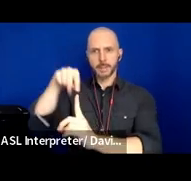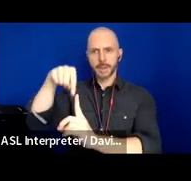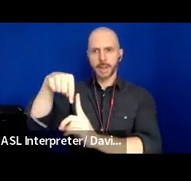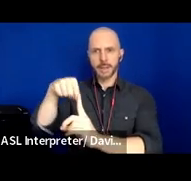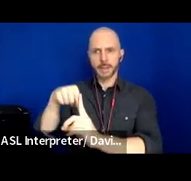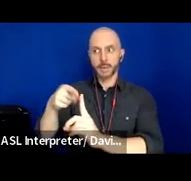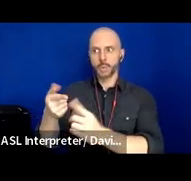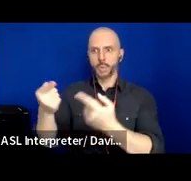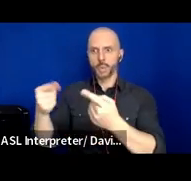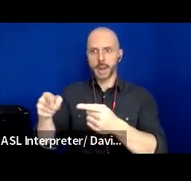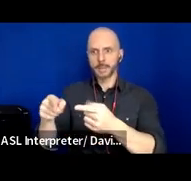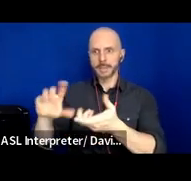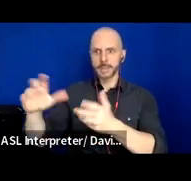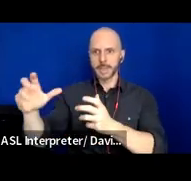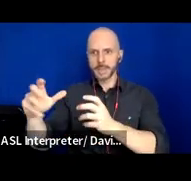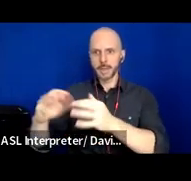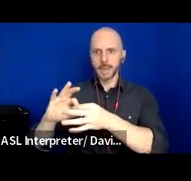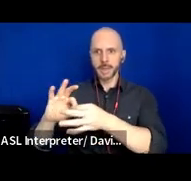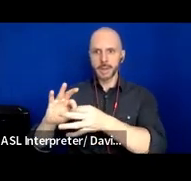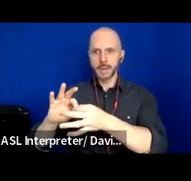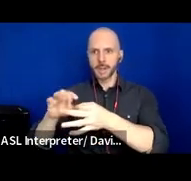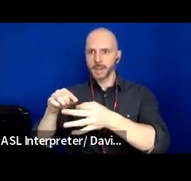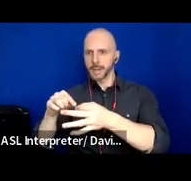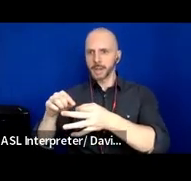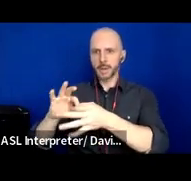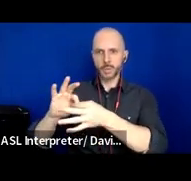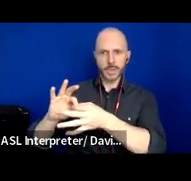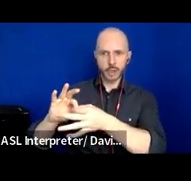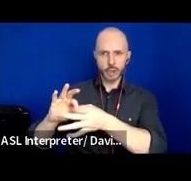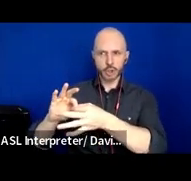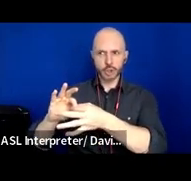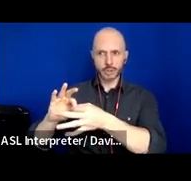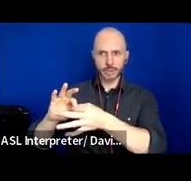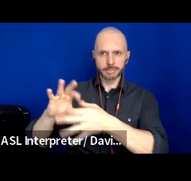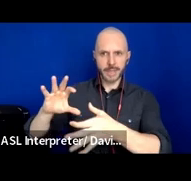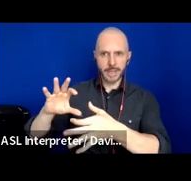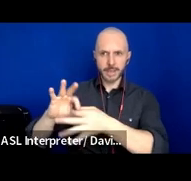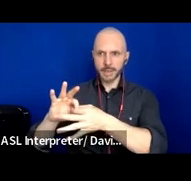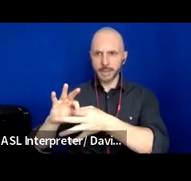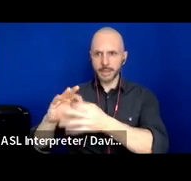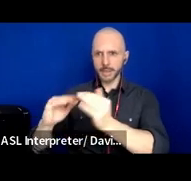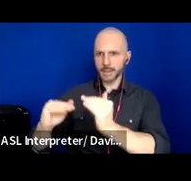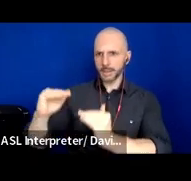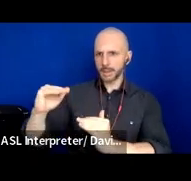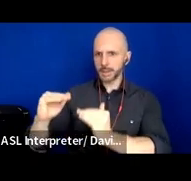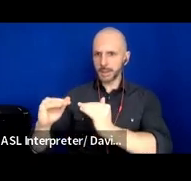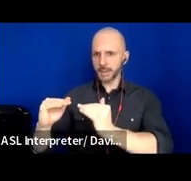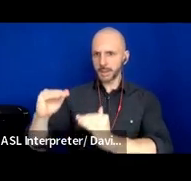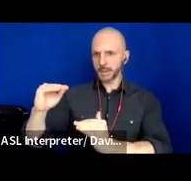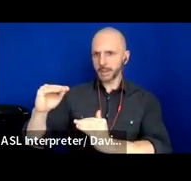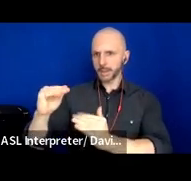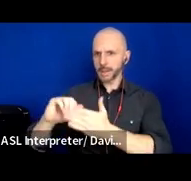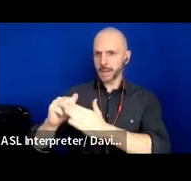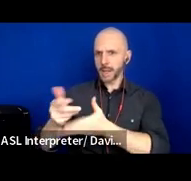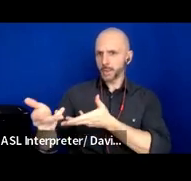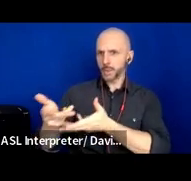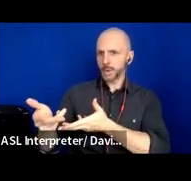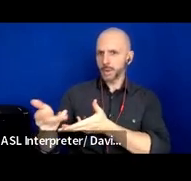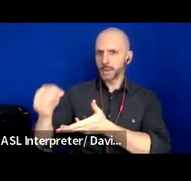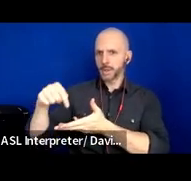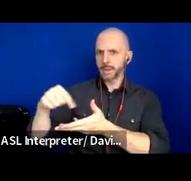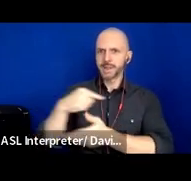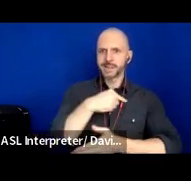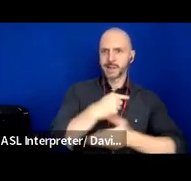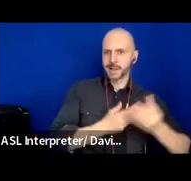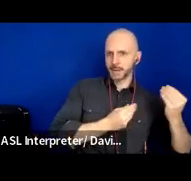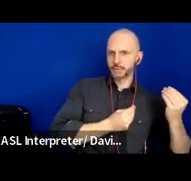those conflicts, those issues with each other, where how we strengthen the way we communicate and engage with each other,